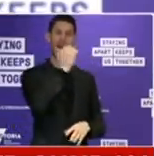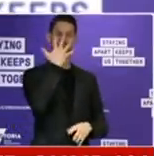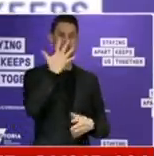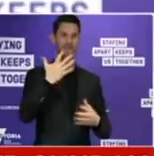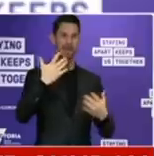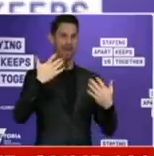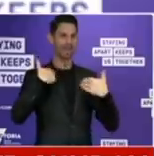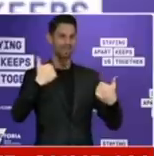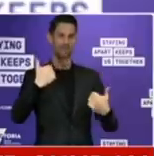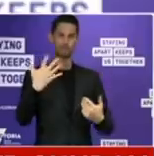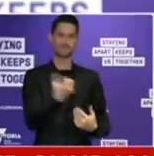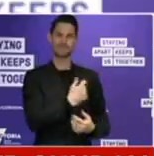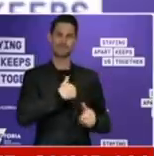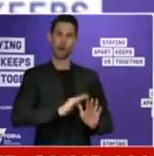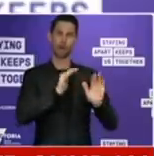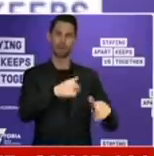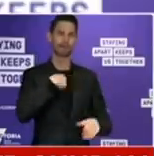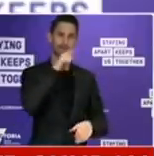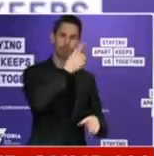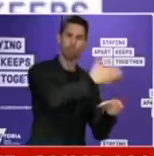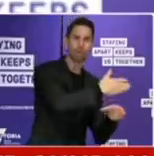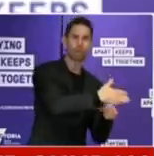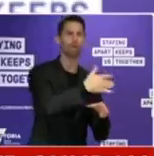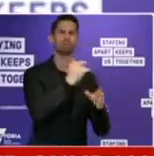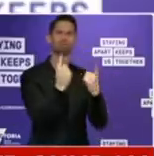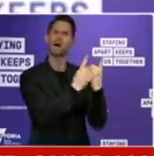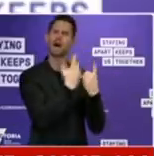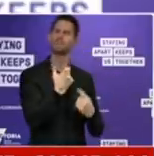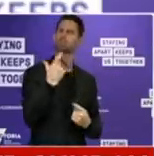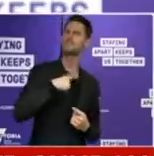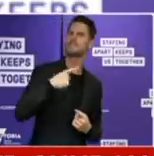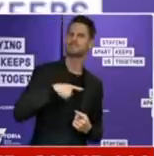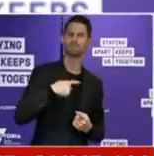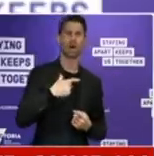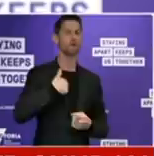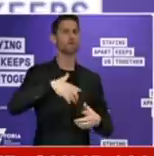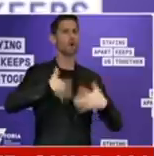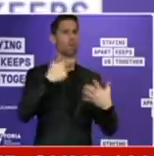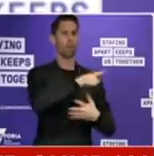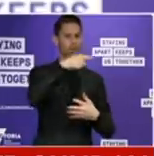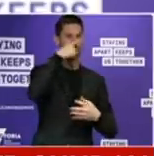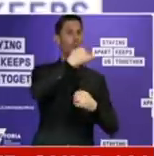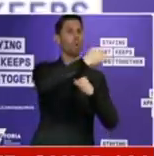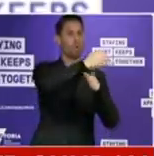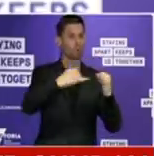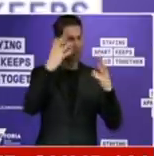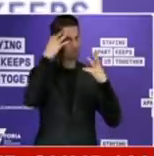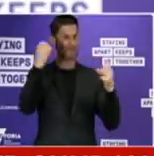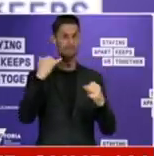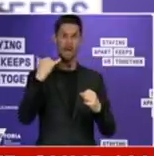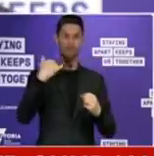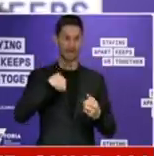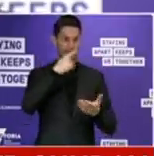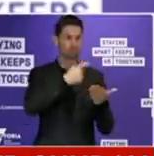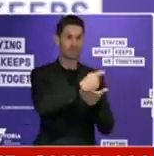greater uncertainty in terms of their material circumstances, the one thing they shouldn't have to feel is that their home is